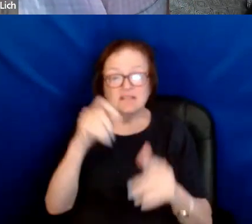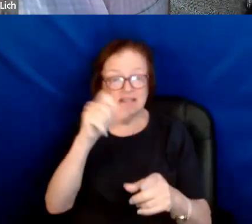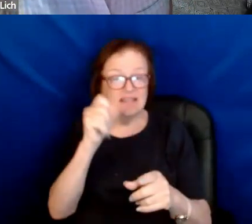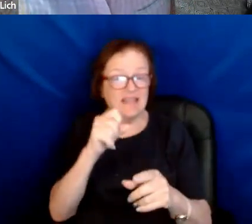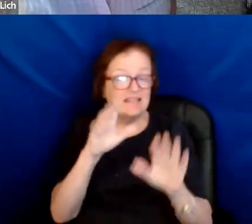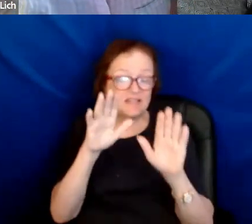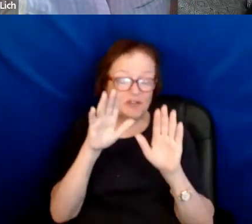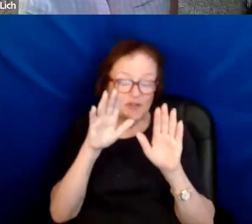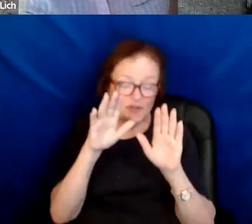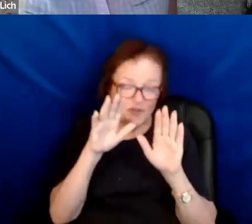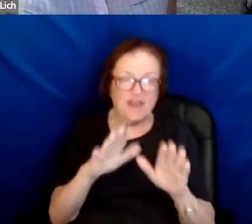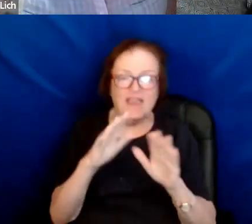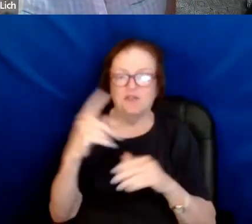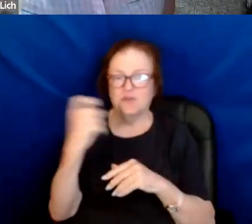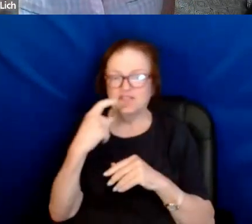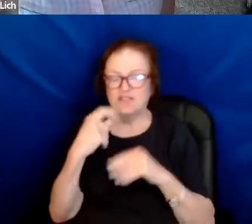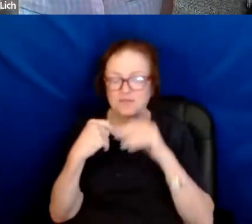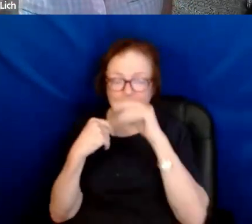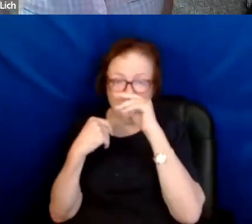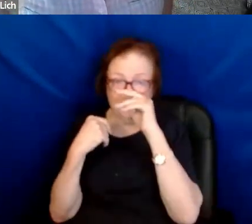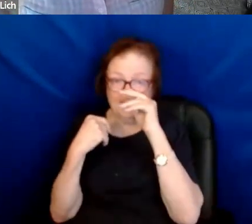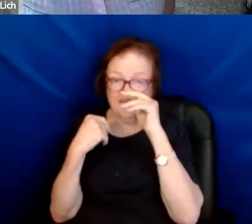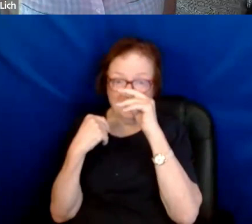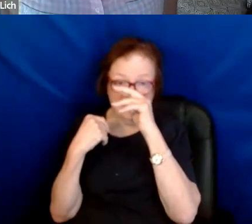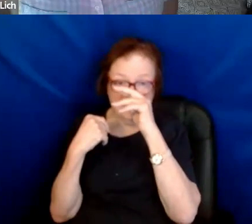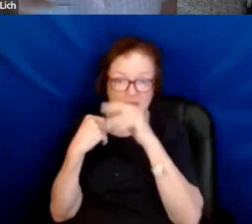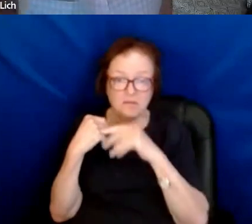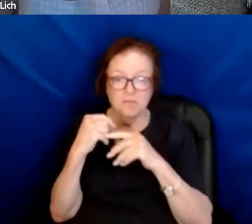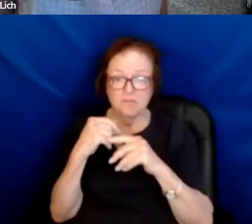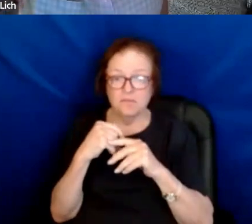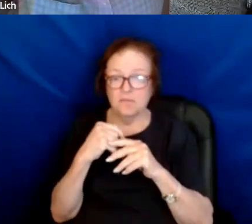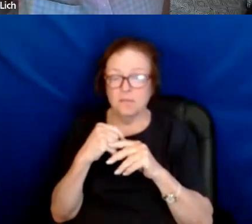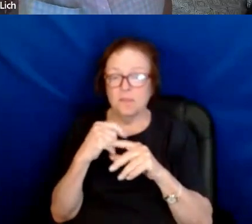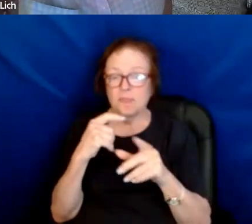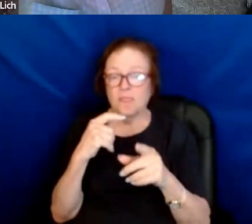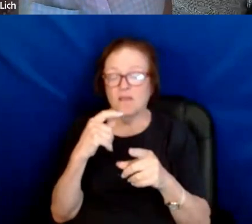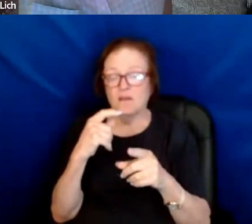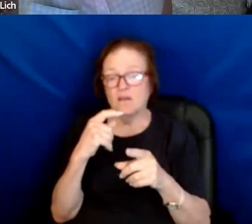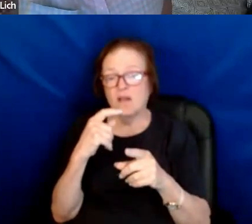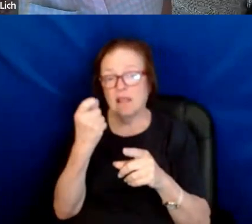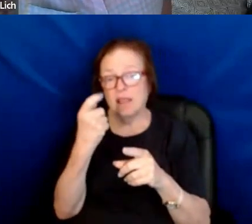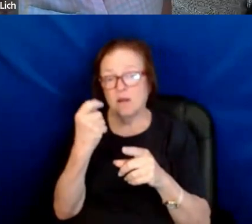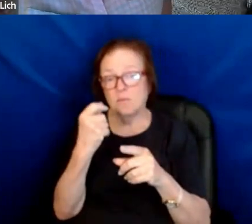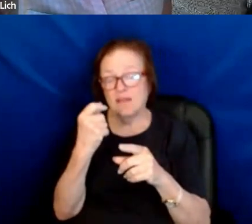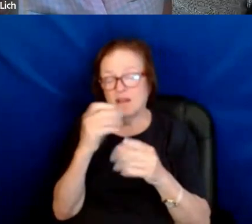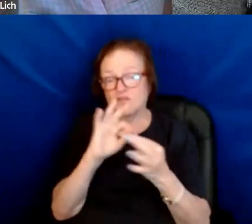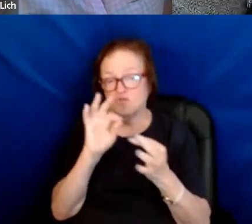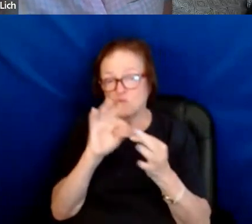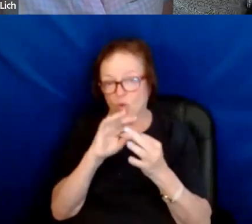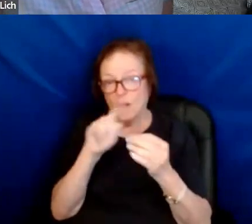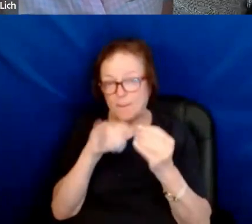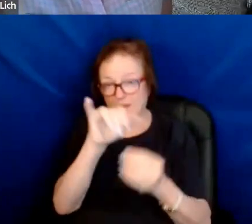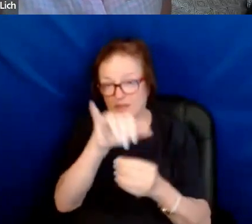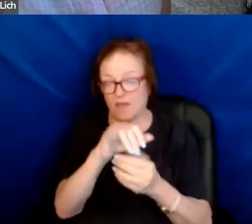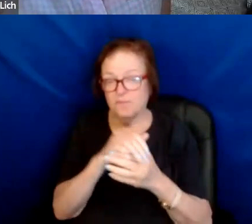a great question, and I think, well, I'll just say a little bit of a backstory. The first